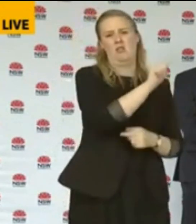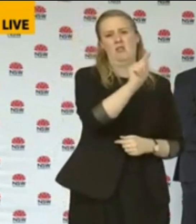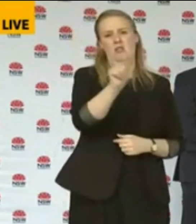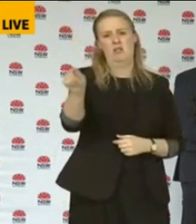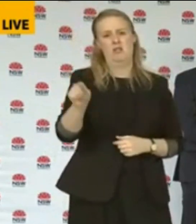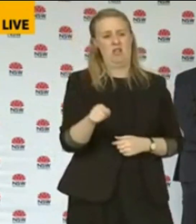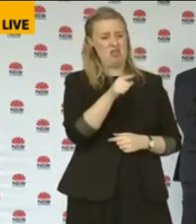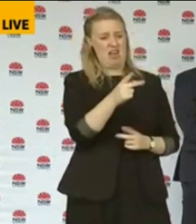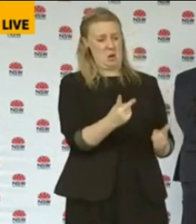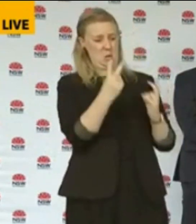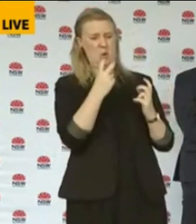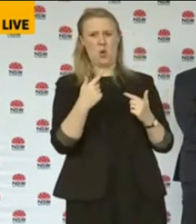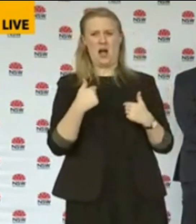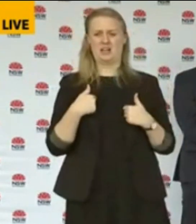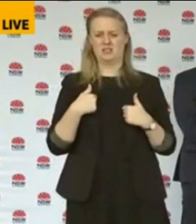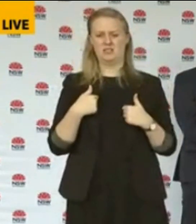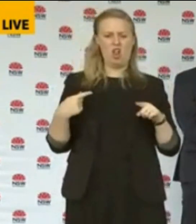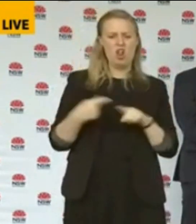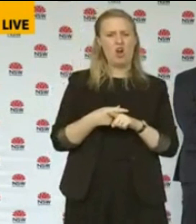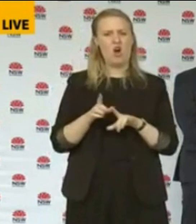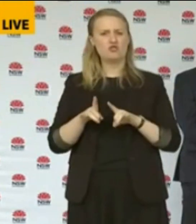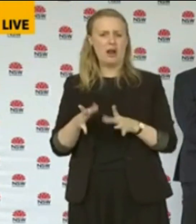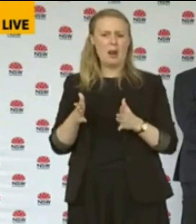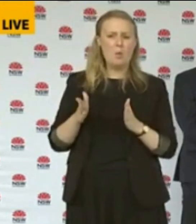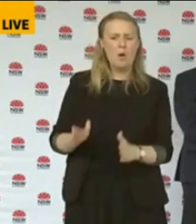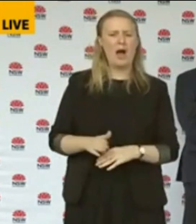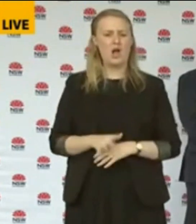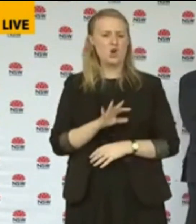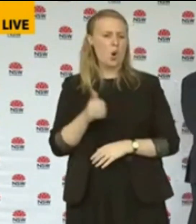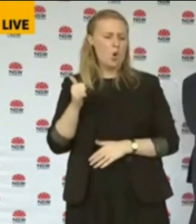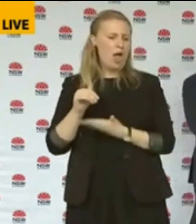called un-Australian and unhelpful in relation to what's happening in WA,